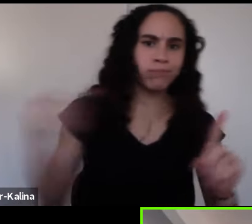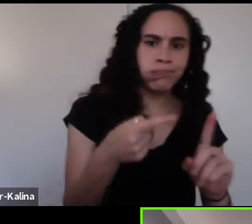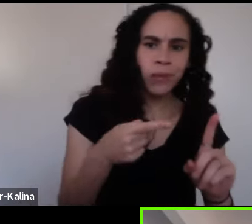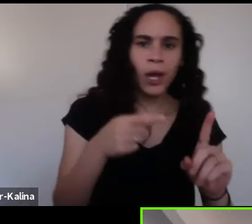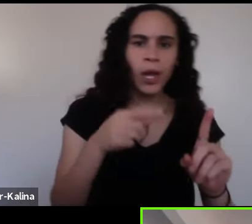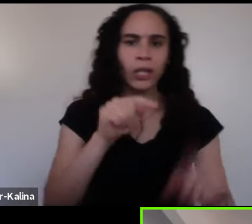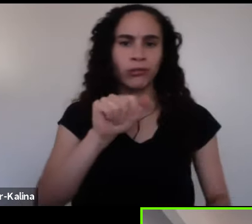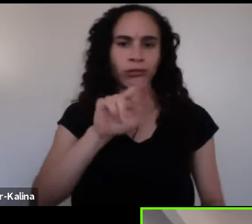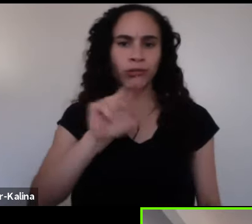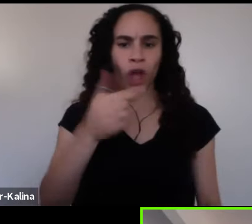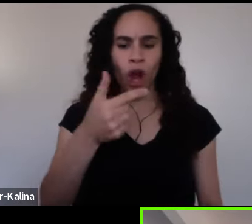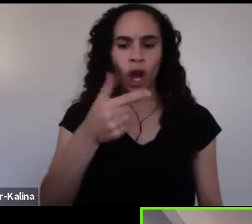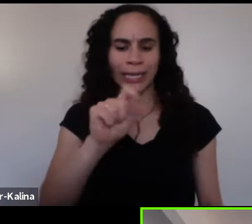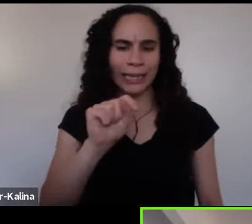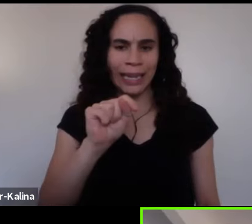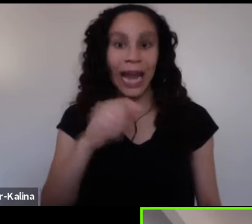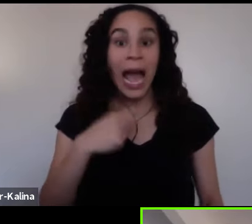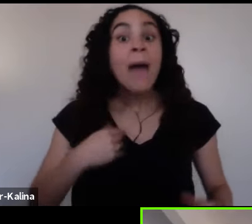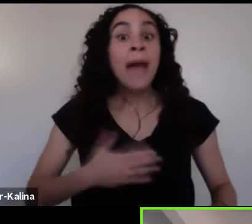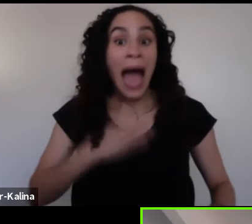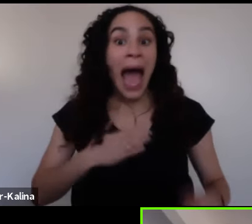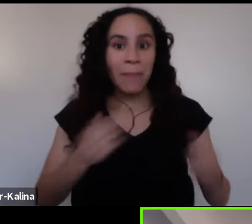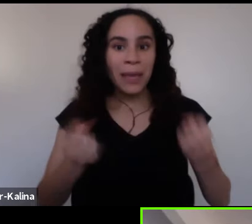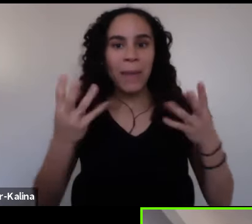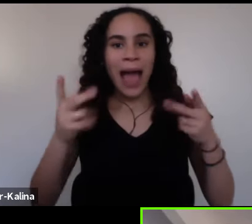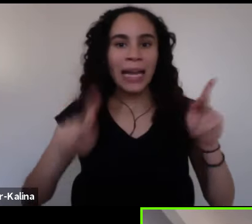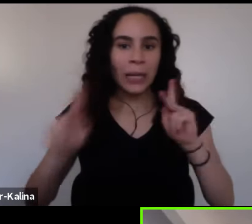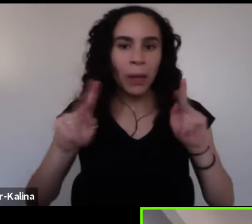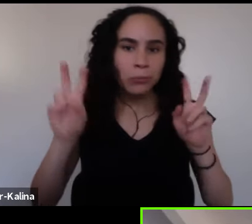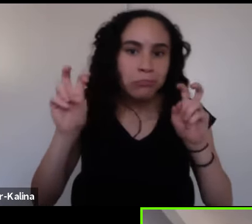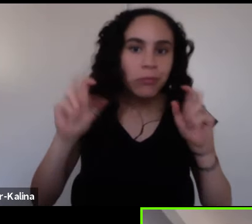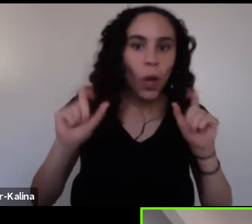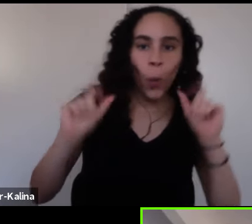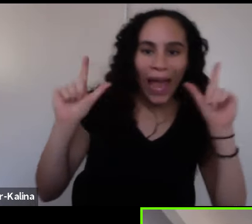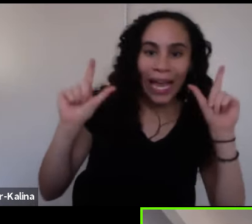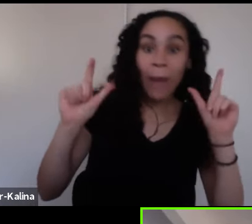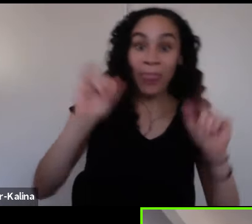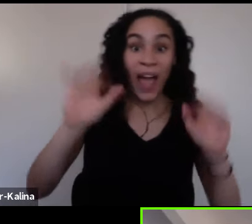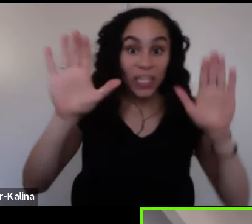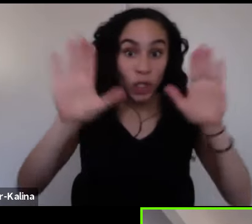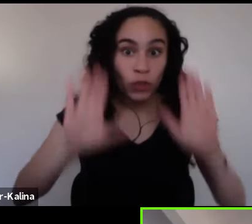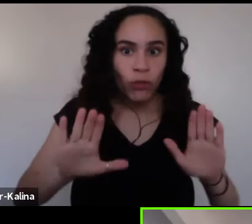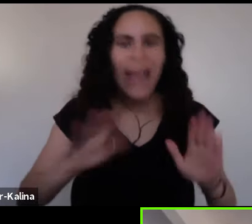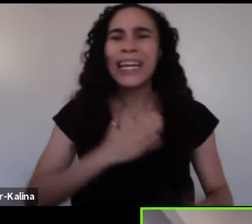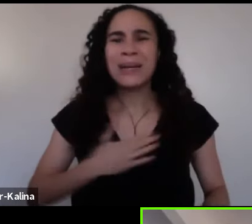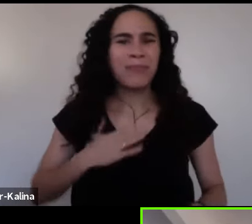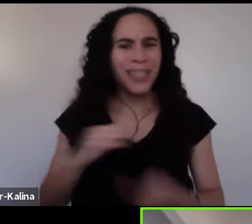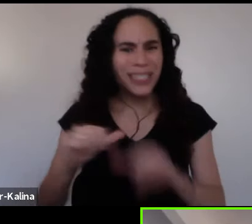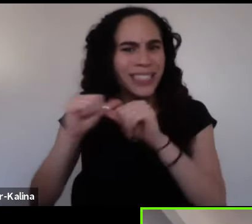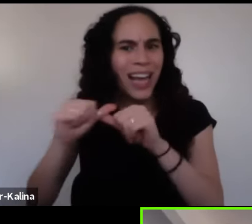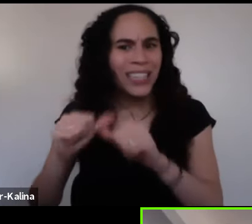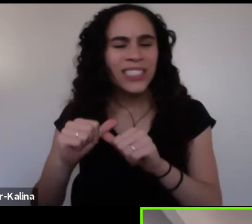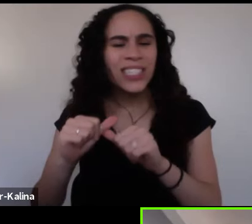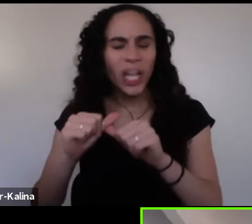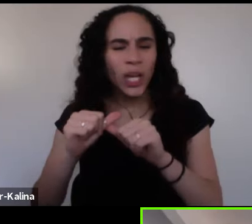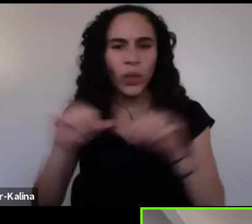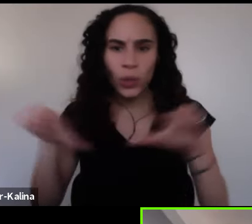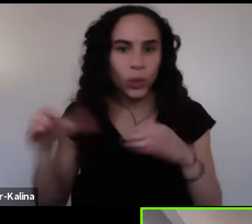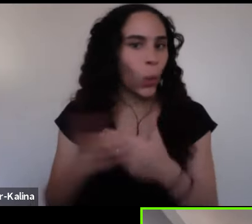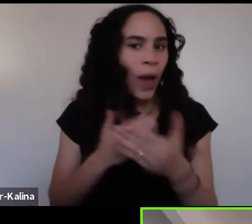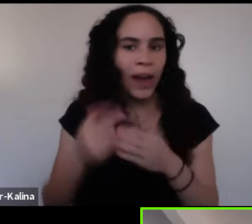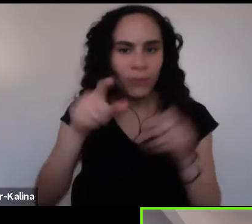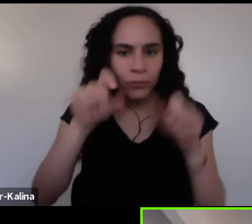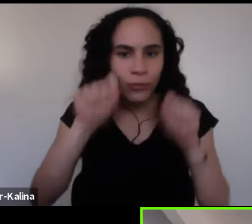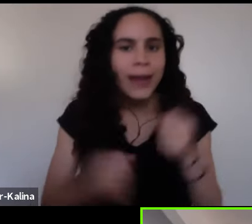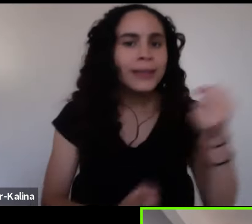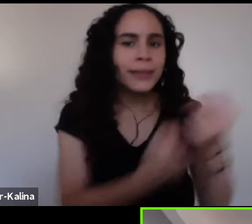many people are waking up. I think that's great. And please, you know, continue to do everything that you can to support and